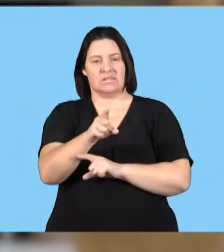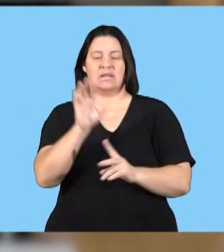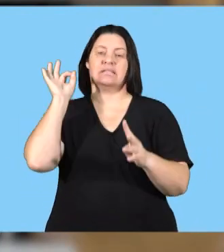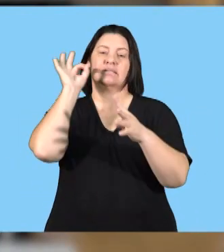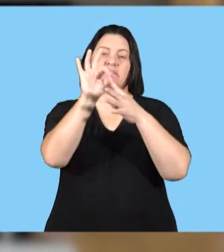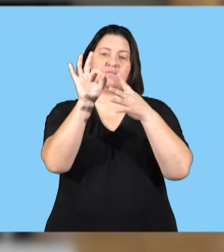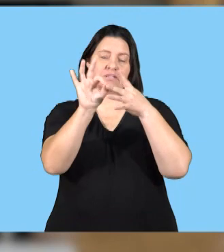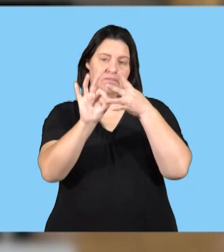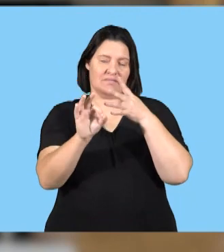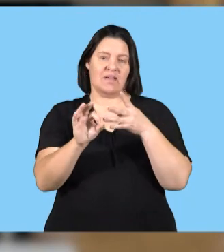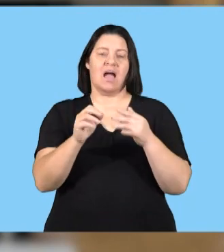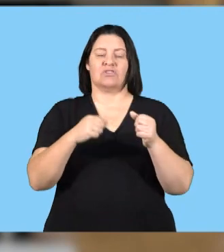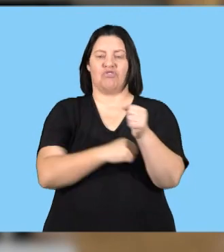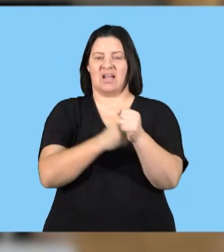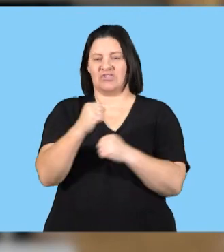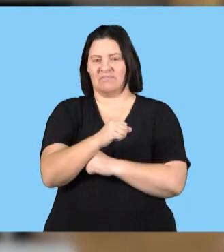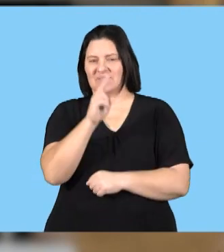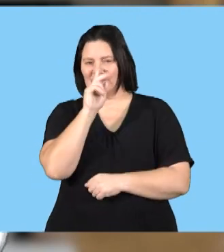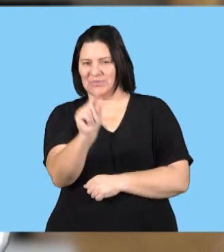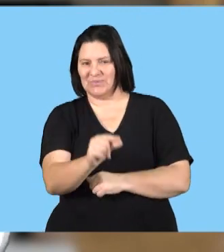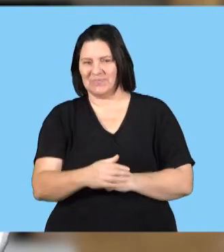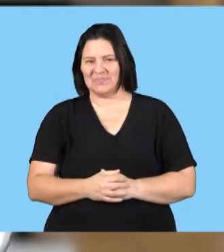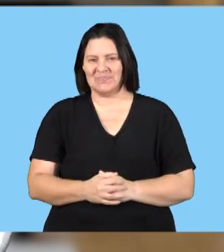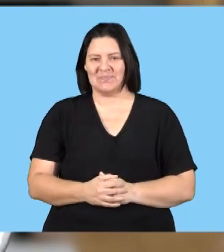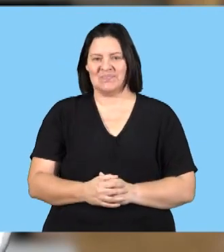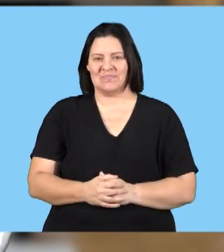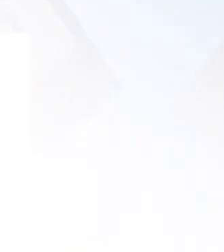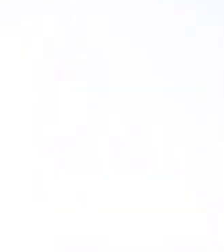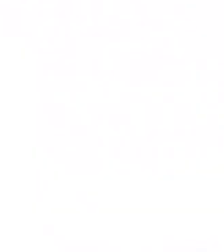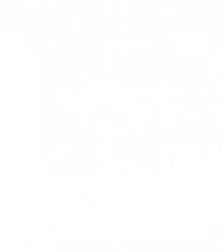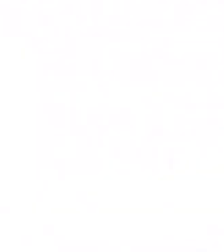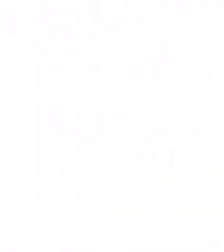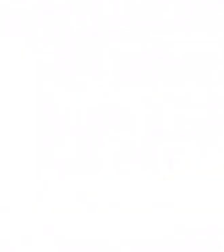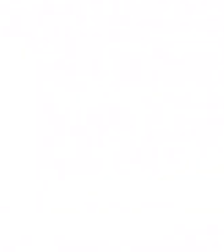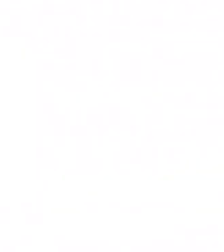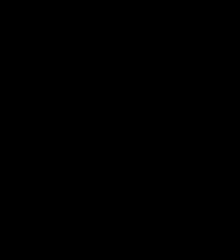on the specific tariff structures. I see you soon.